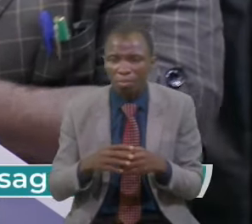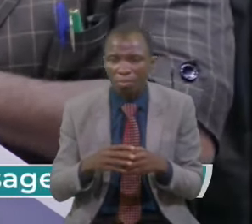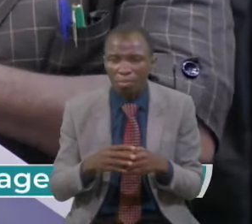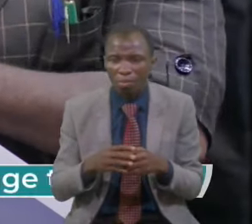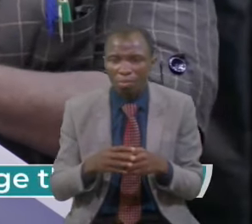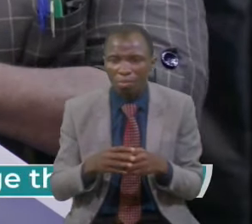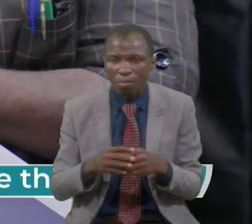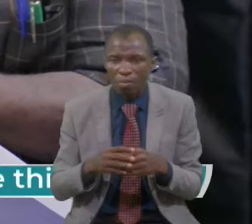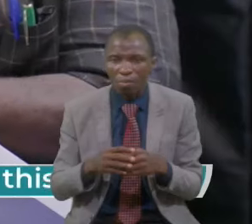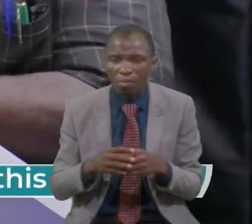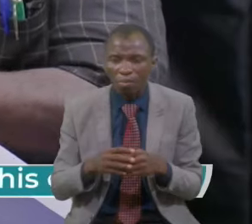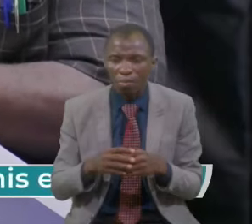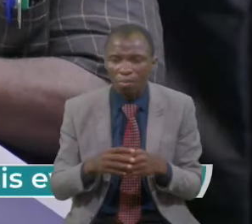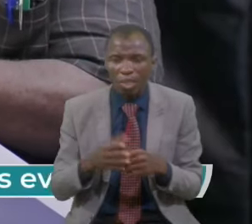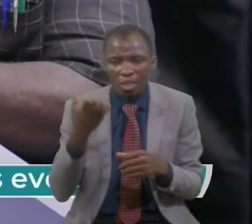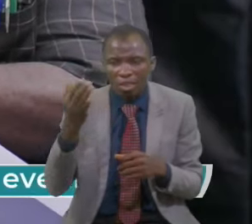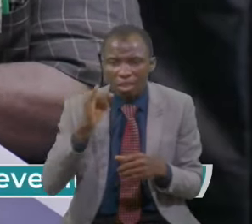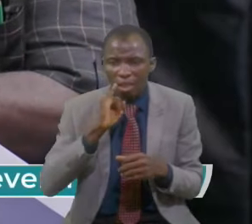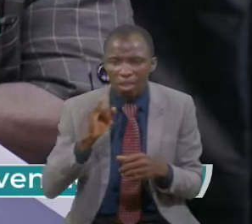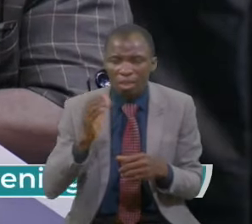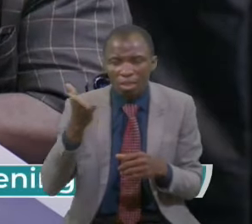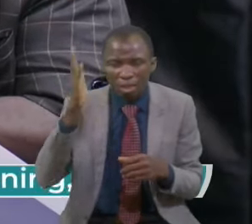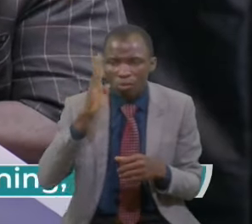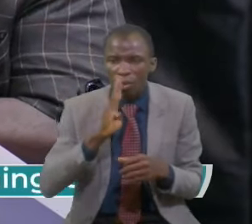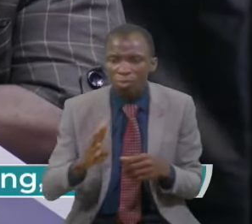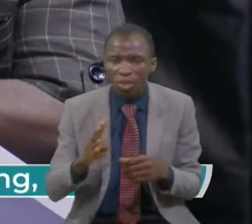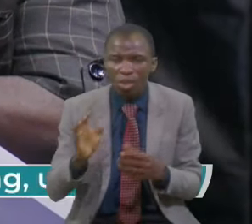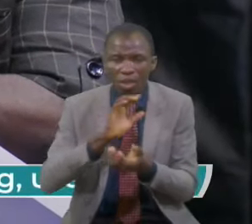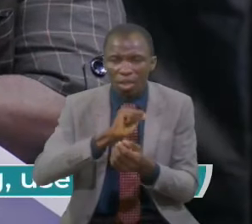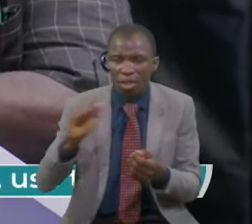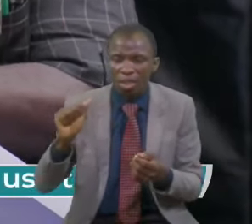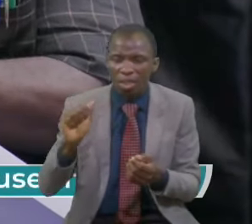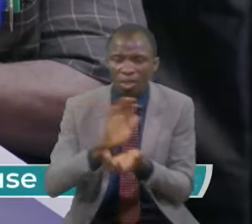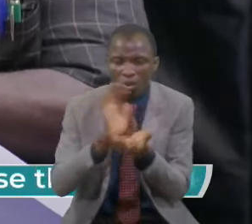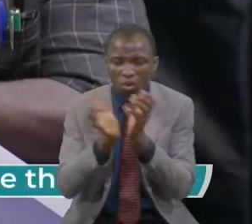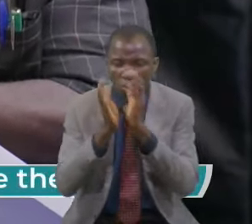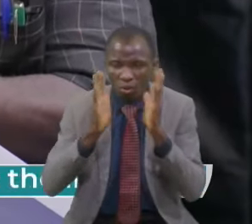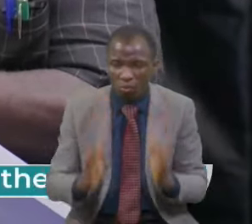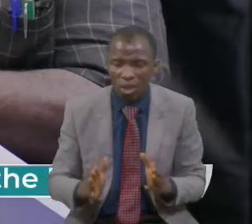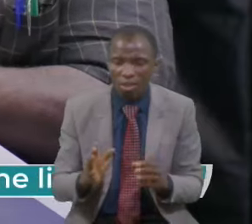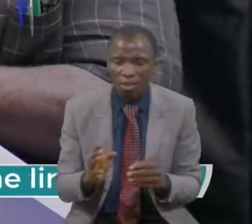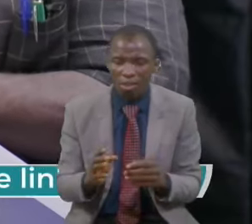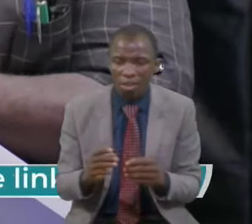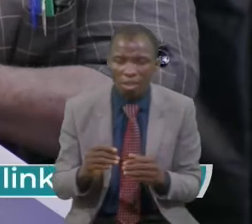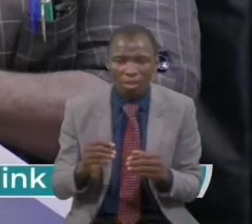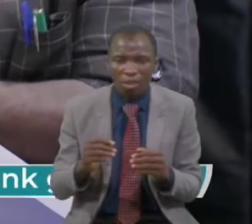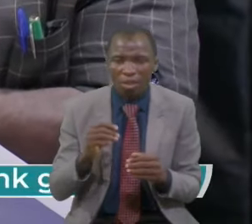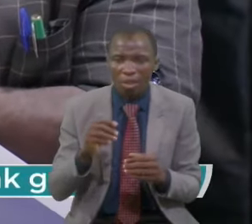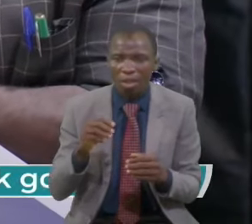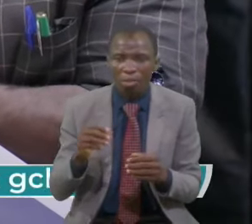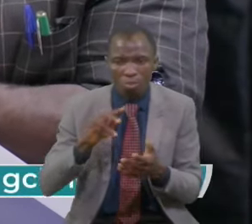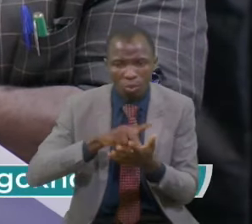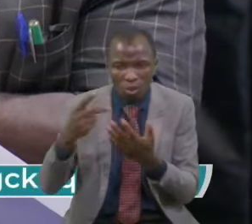Rally. There will be a Converse Rally banquet, believers banquet, for all those who gave their life to